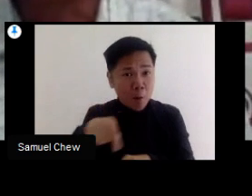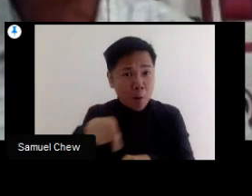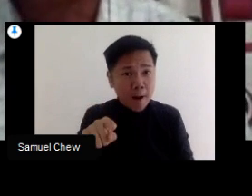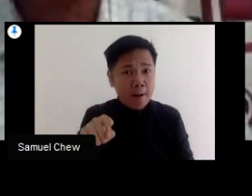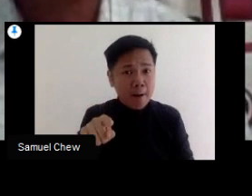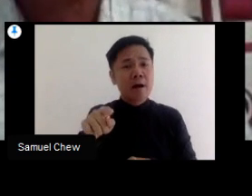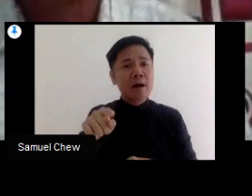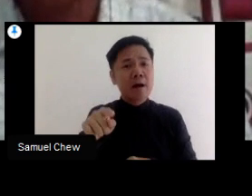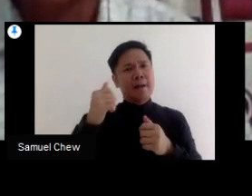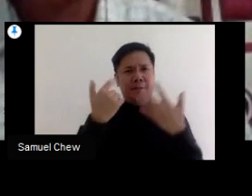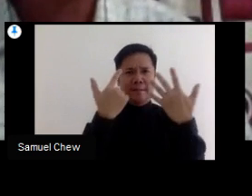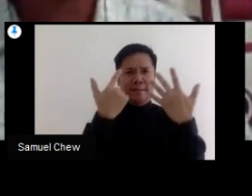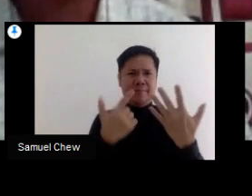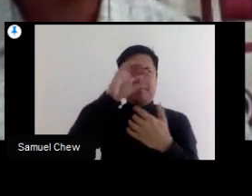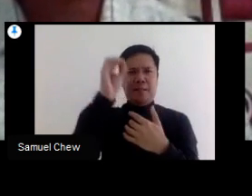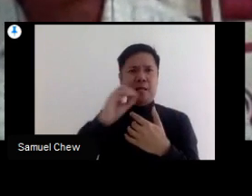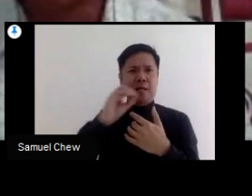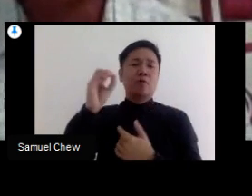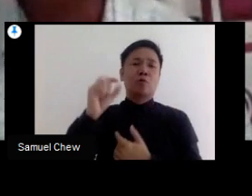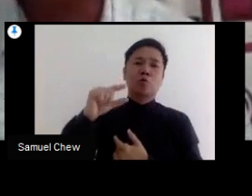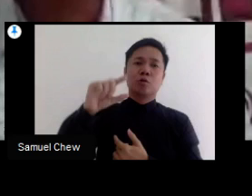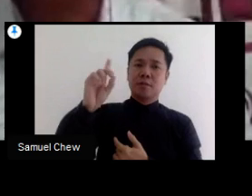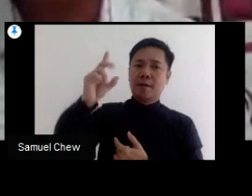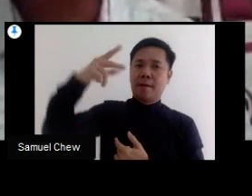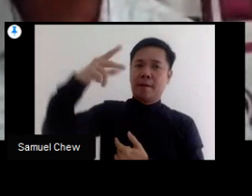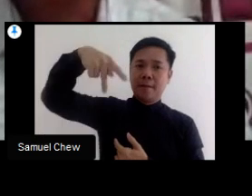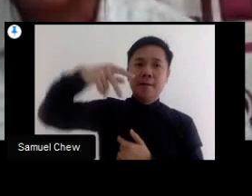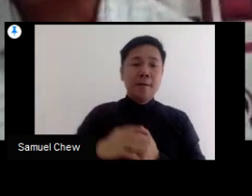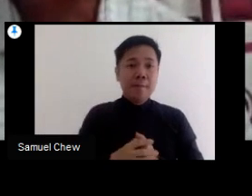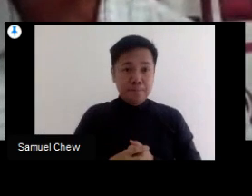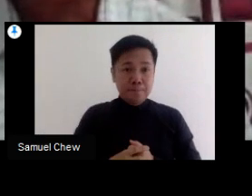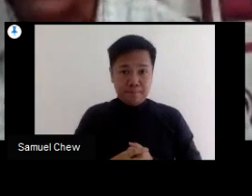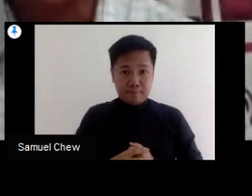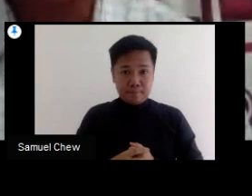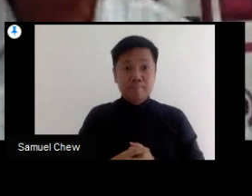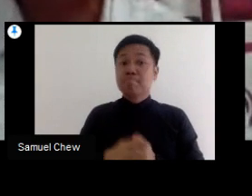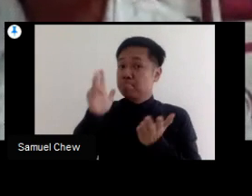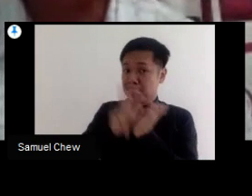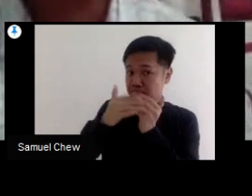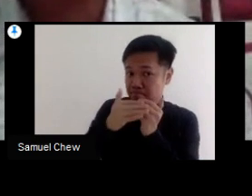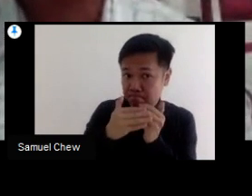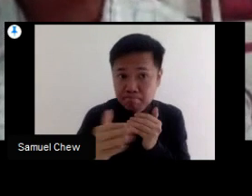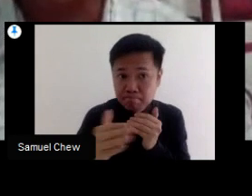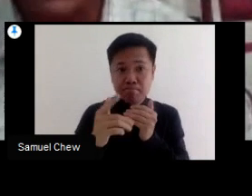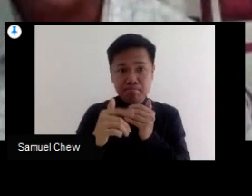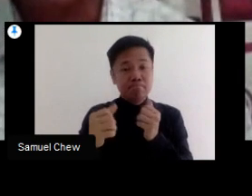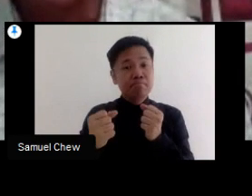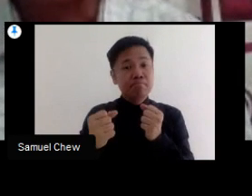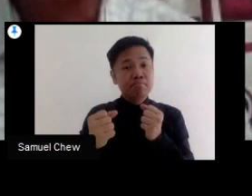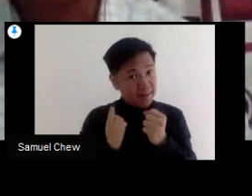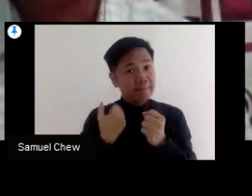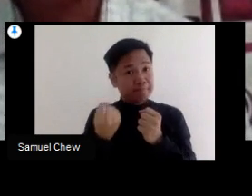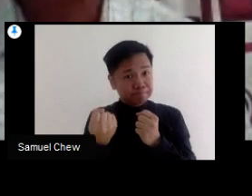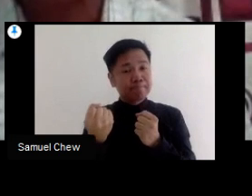GDP. Monitoring of progress of implementation of the SDGs has received priority attention at national and